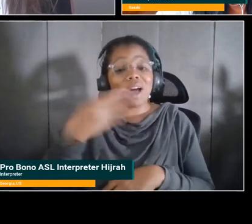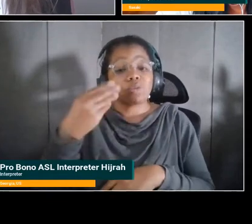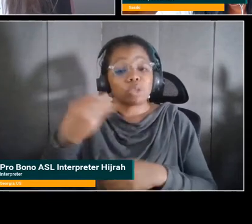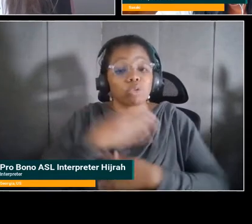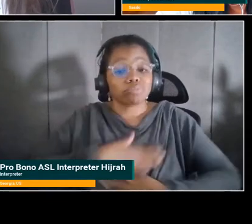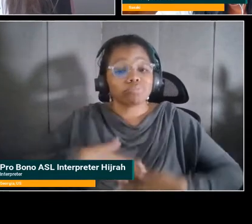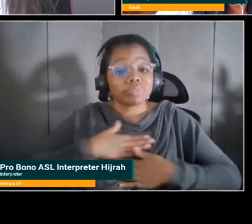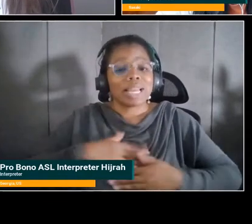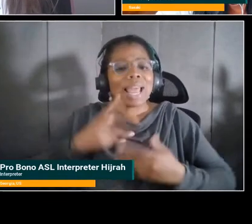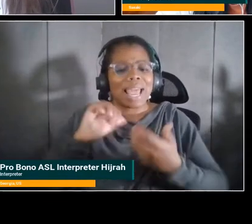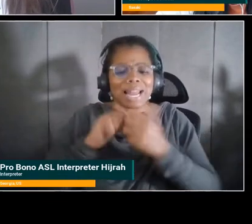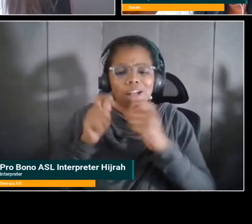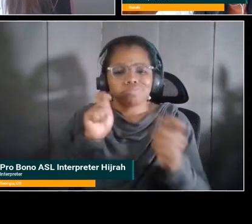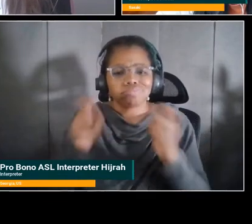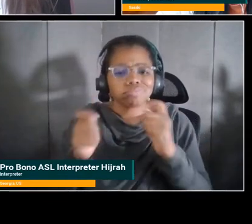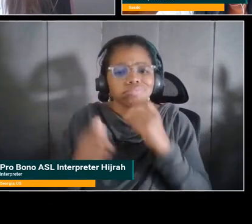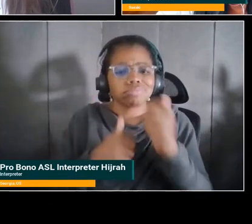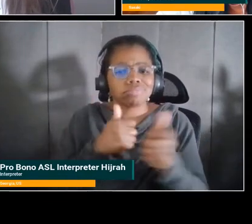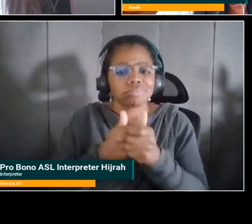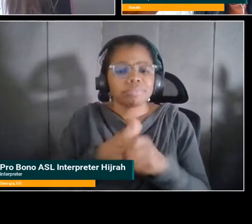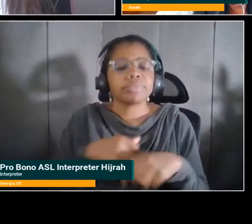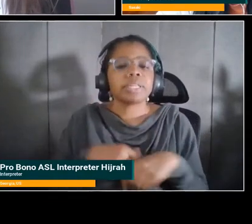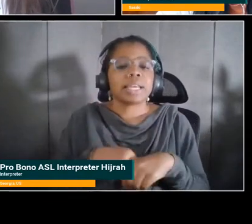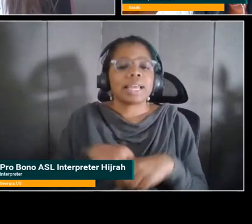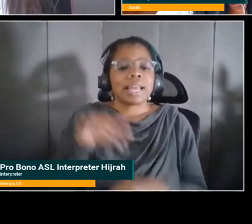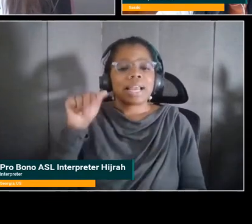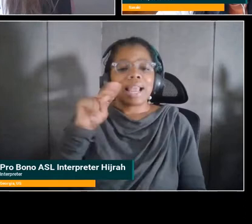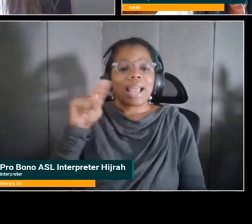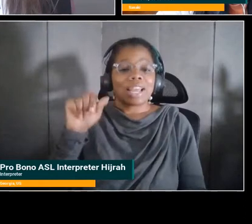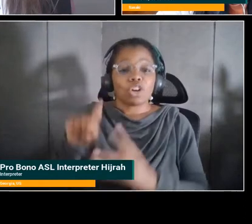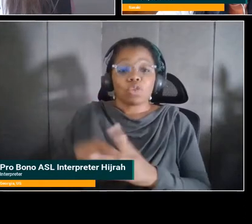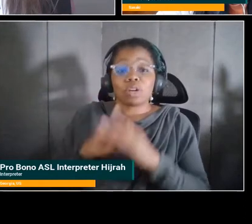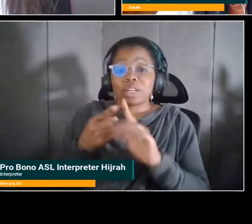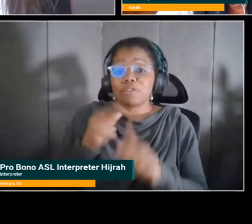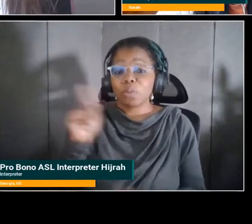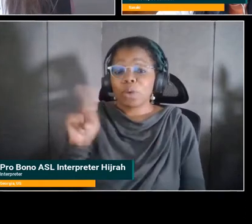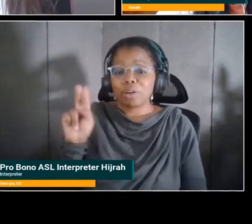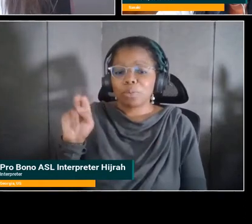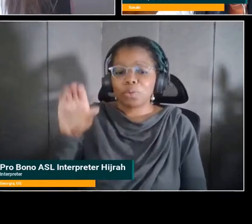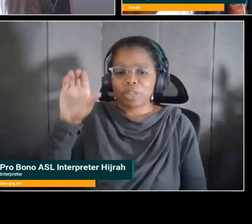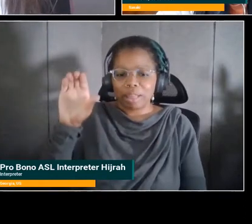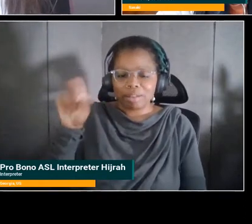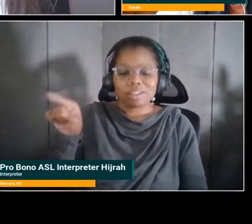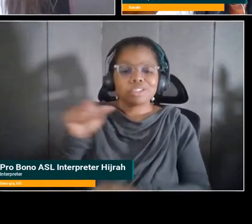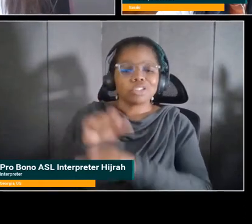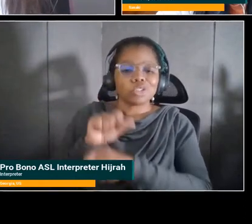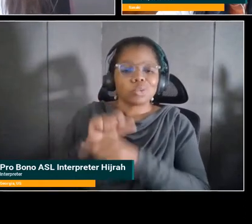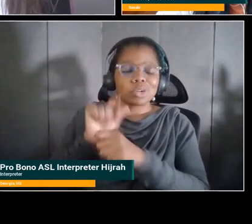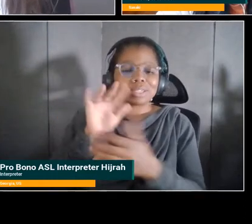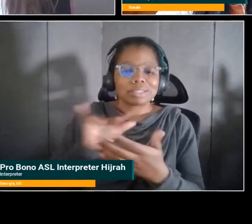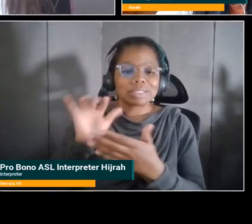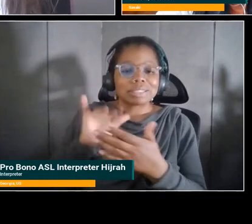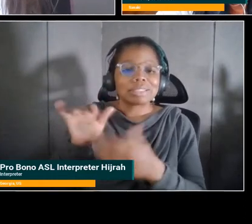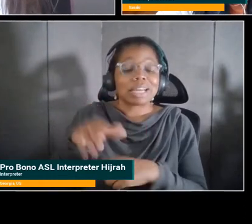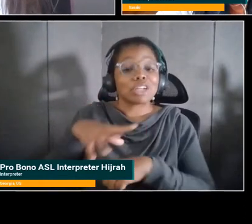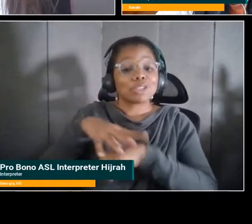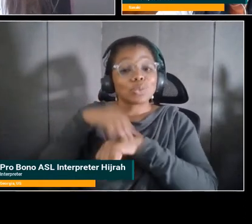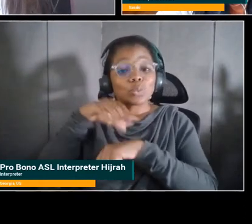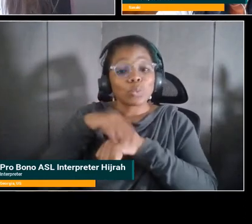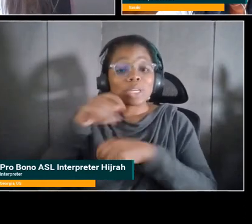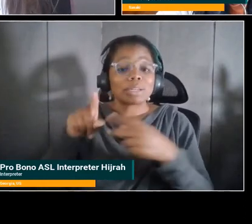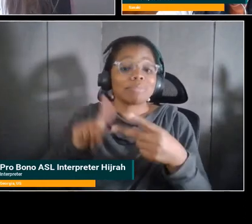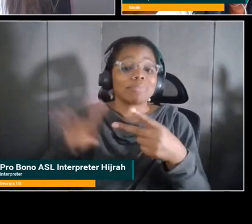adaptation strategies. Anna is originally from North Carolina and has worked and studied in Sweden,